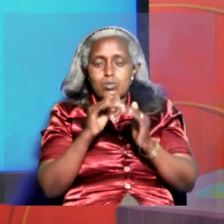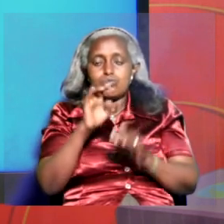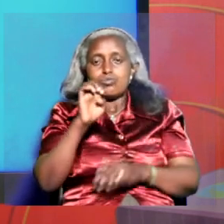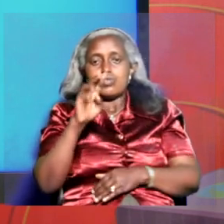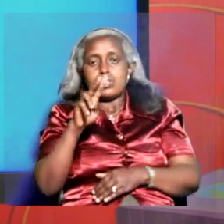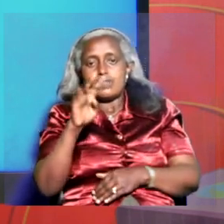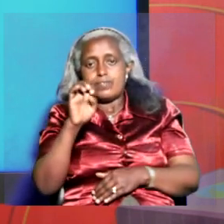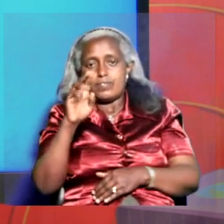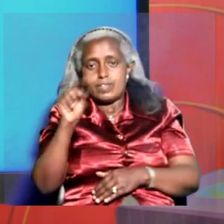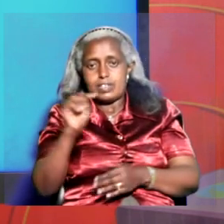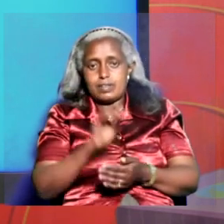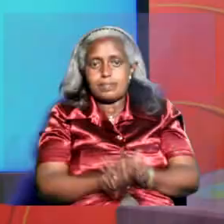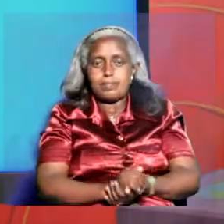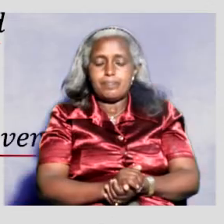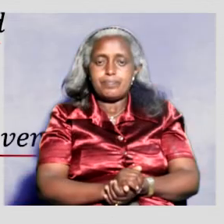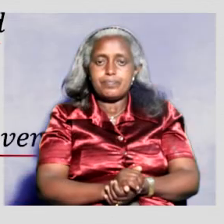even.